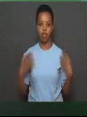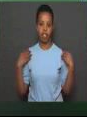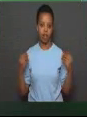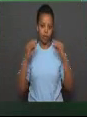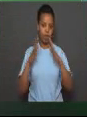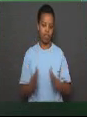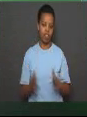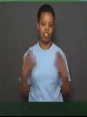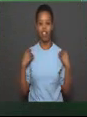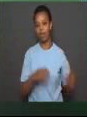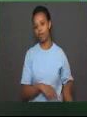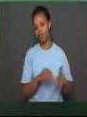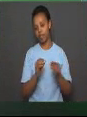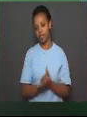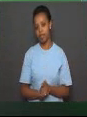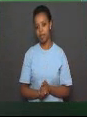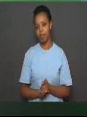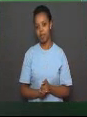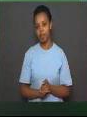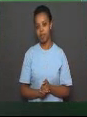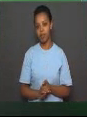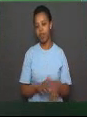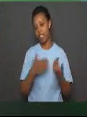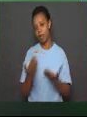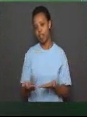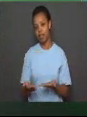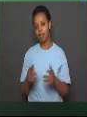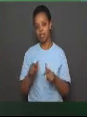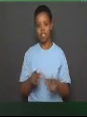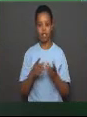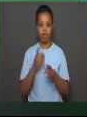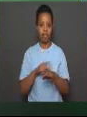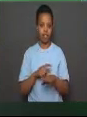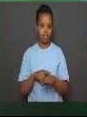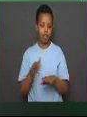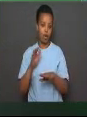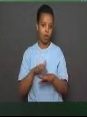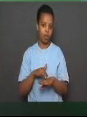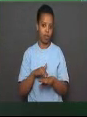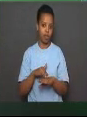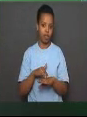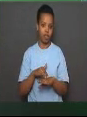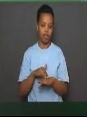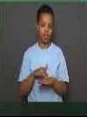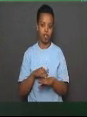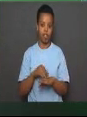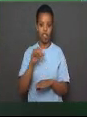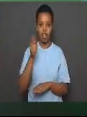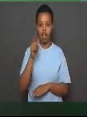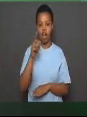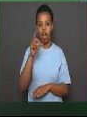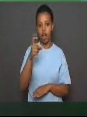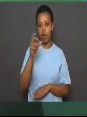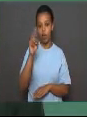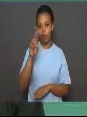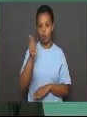Hello, teacher. Hello, students. Welcome to today's lesson on aquatic